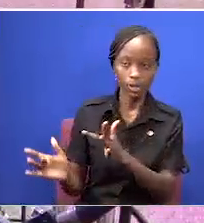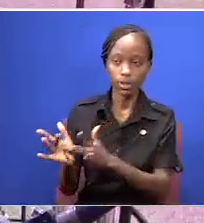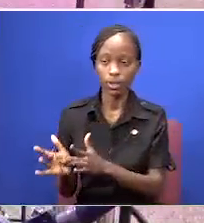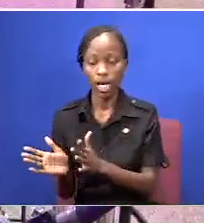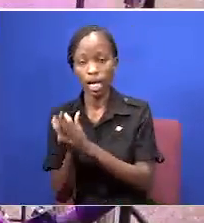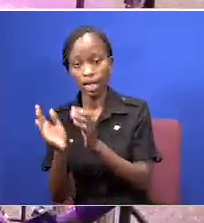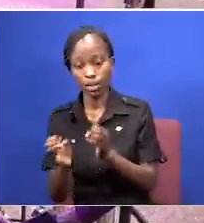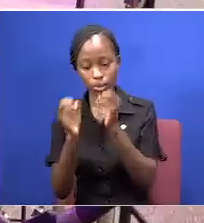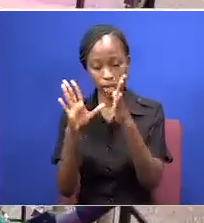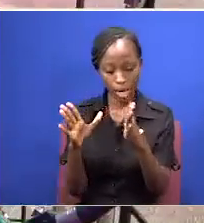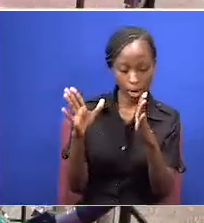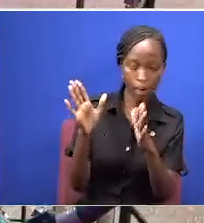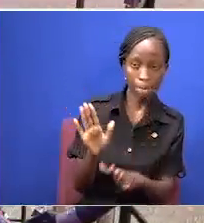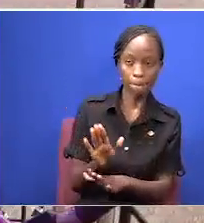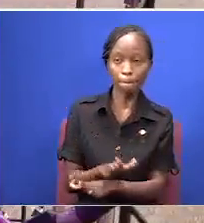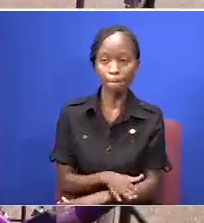hallelujah